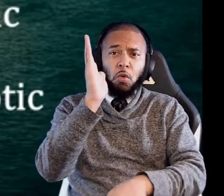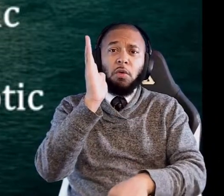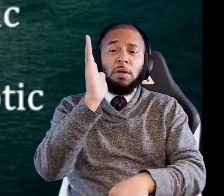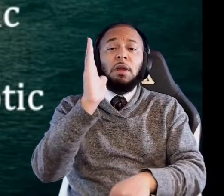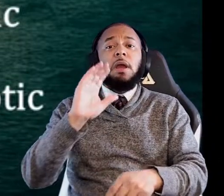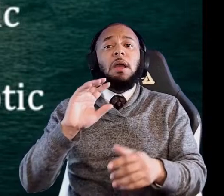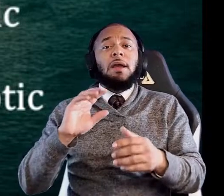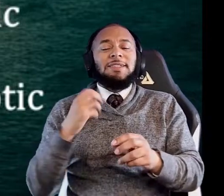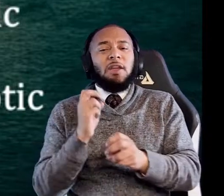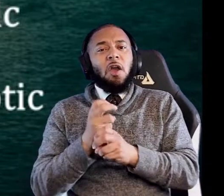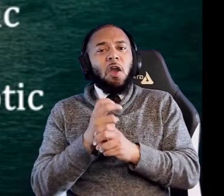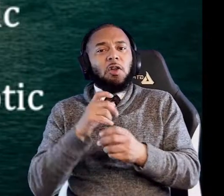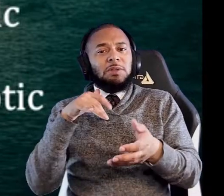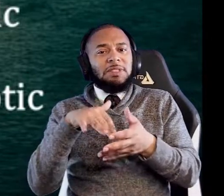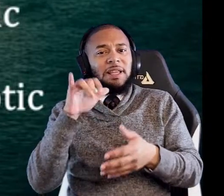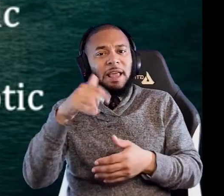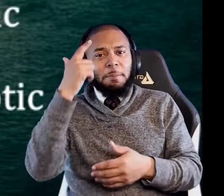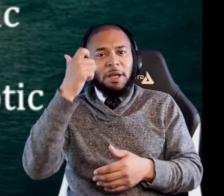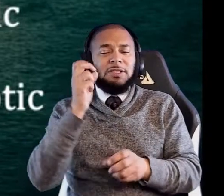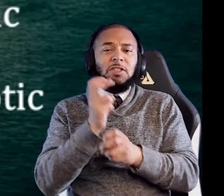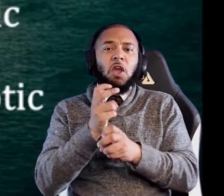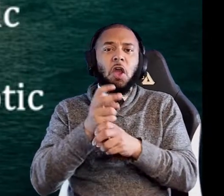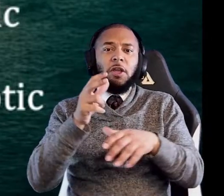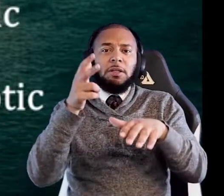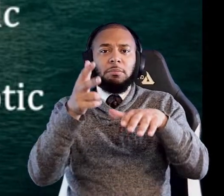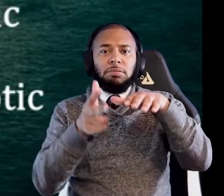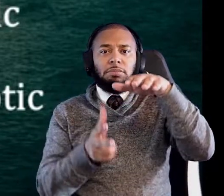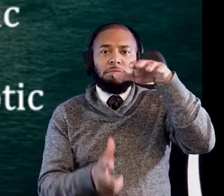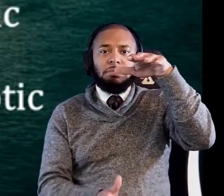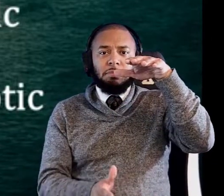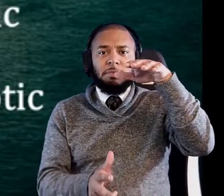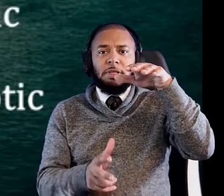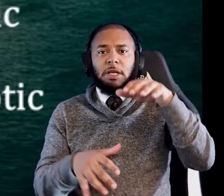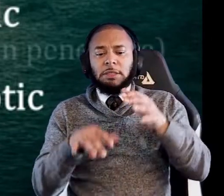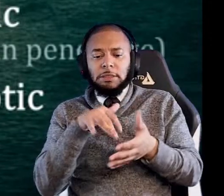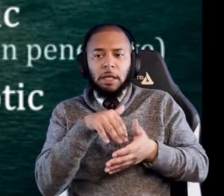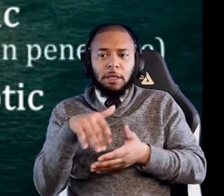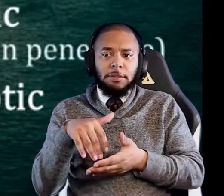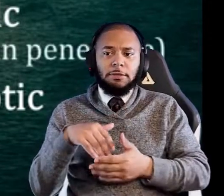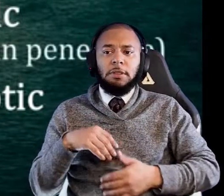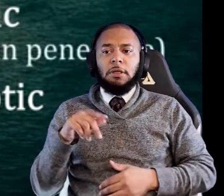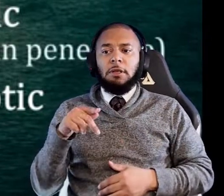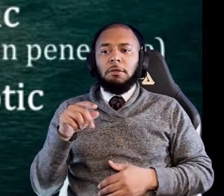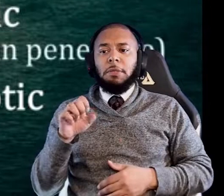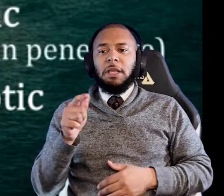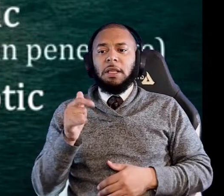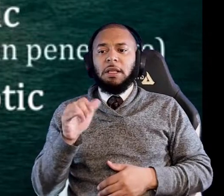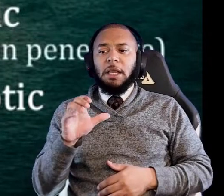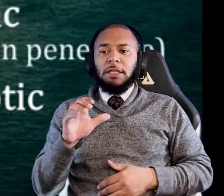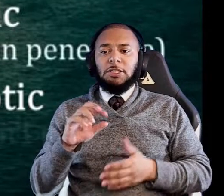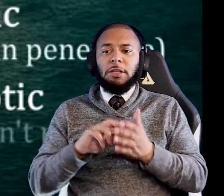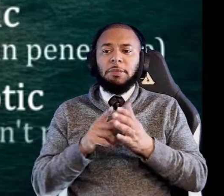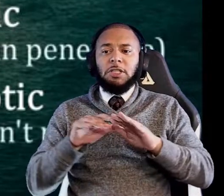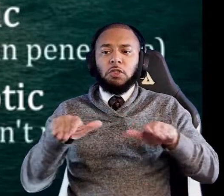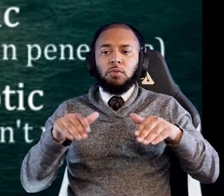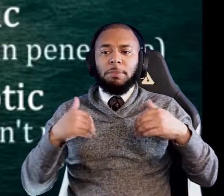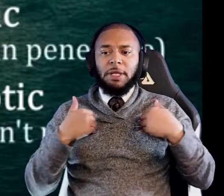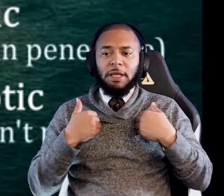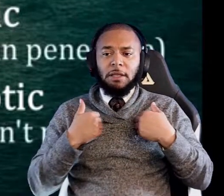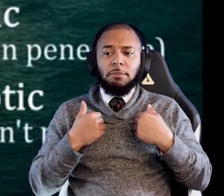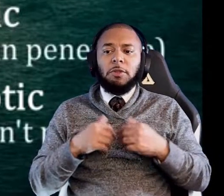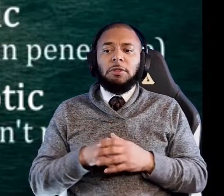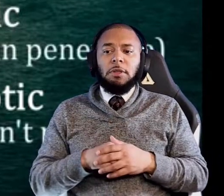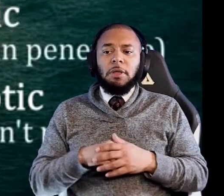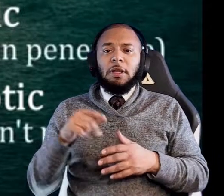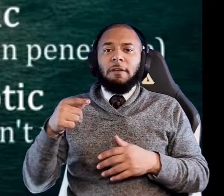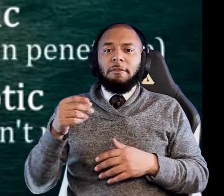access those. Pelagic zones, where we have swimming animals. Photic zones, where light can penetrate. Aphotic zones, where light